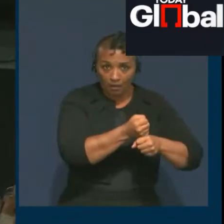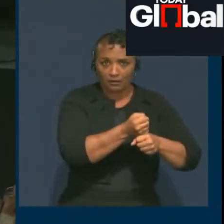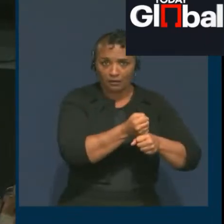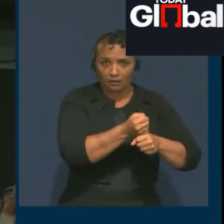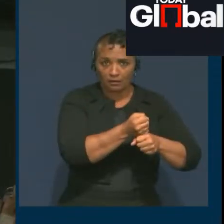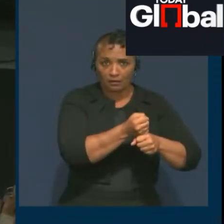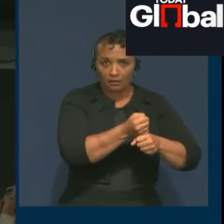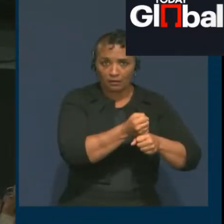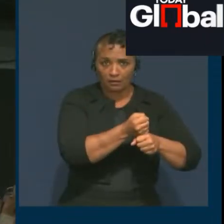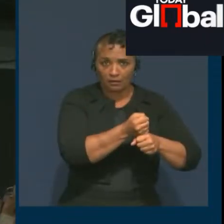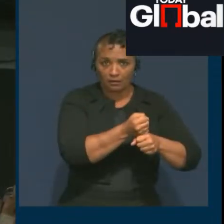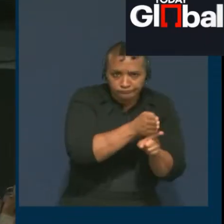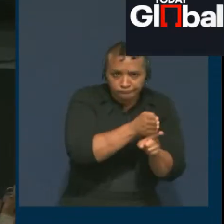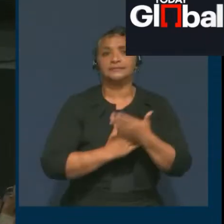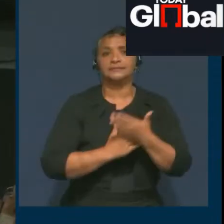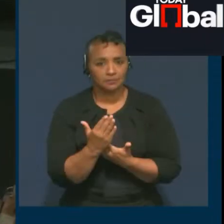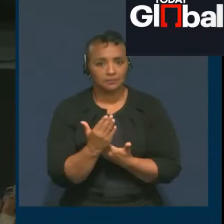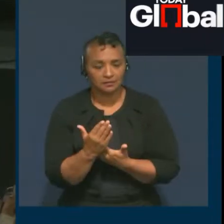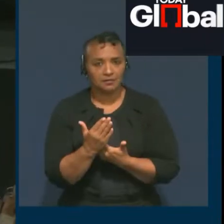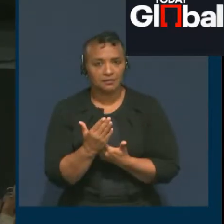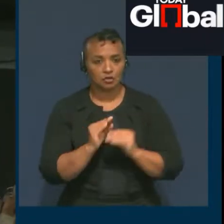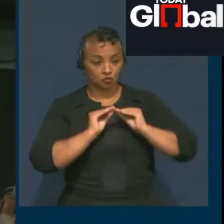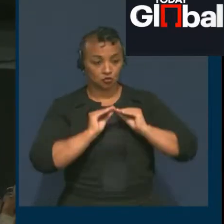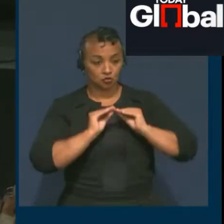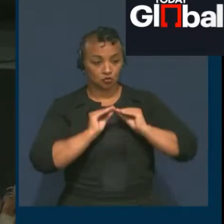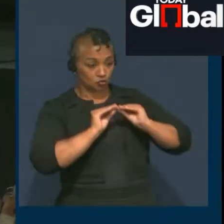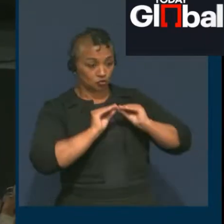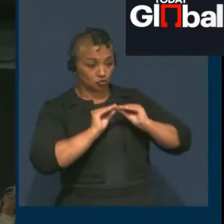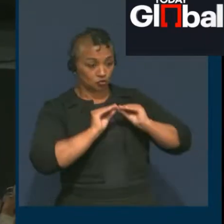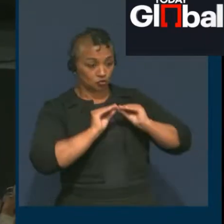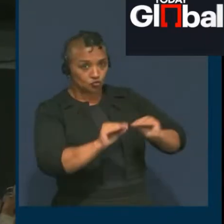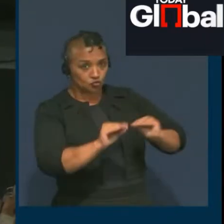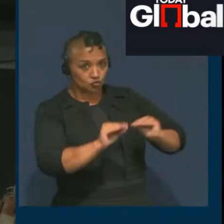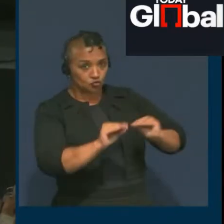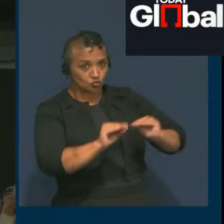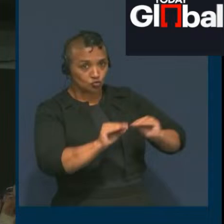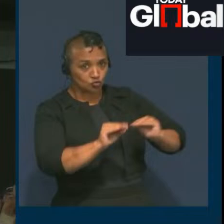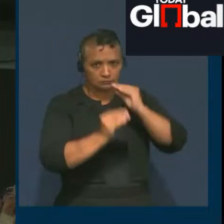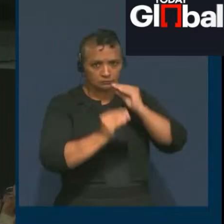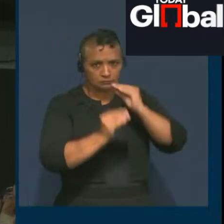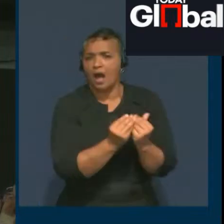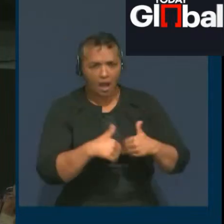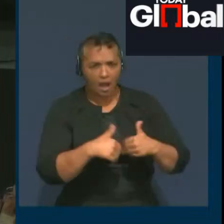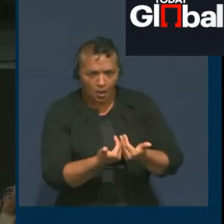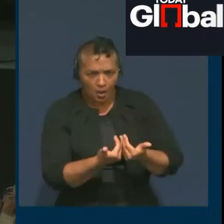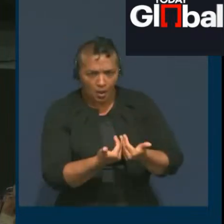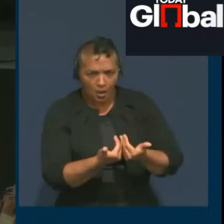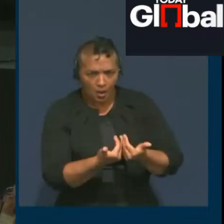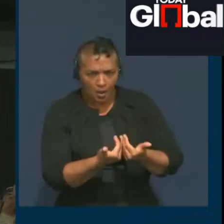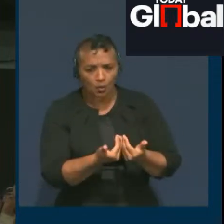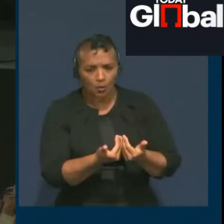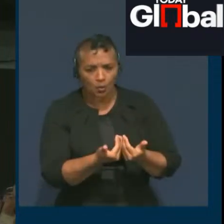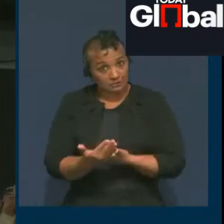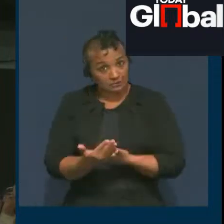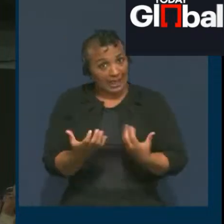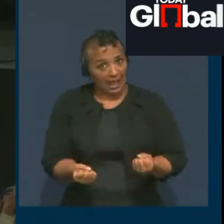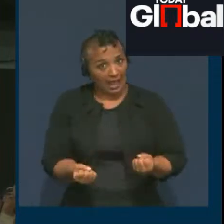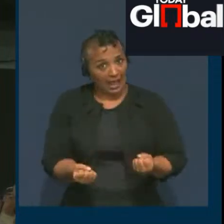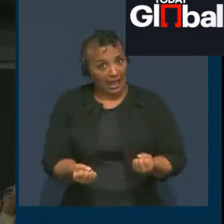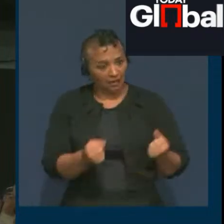in disabilities. How are they trained in order to work with children with